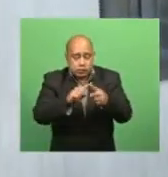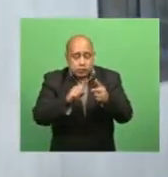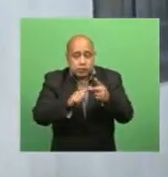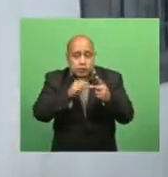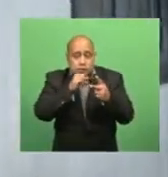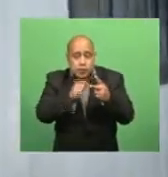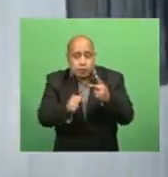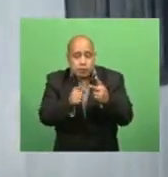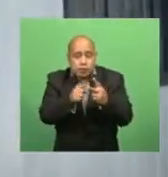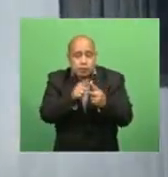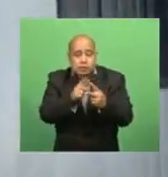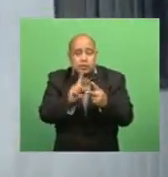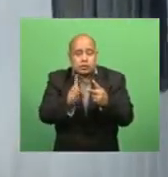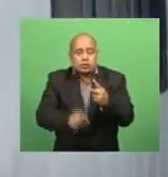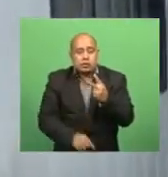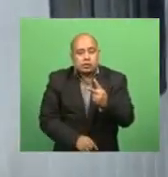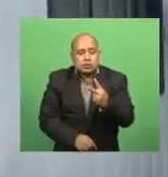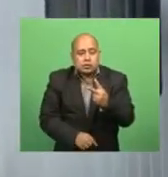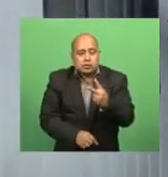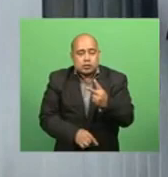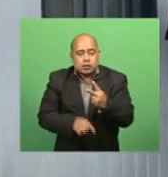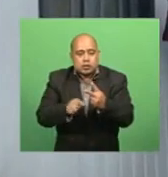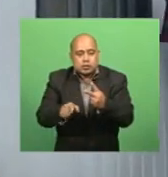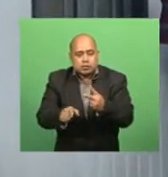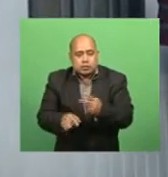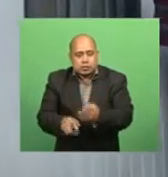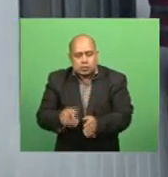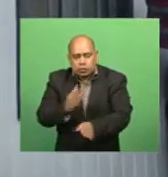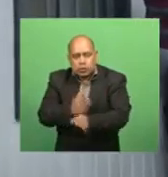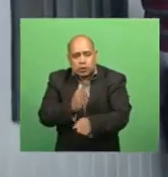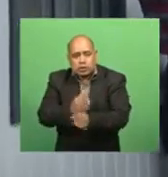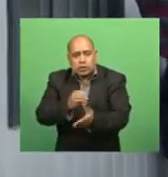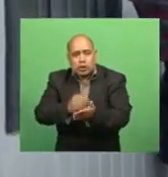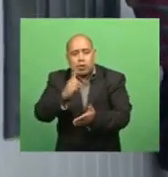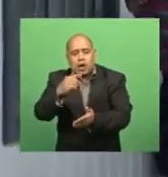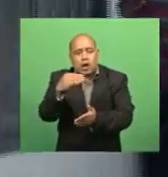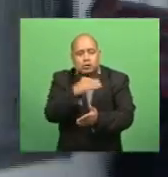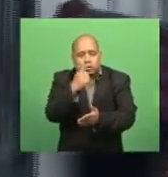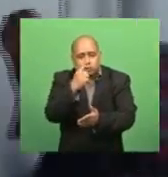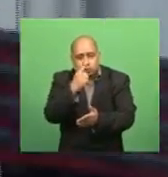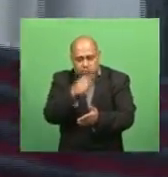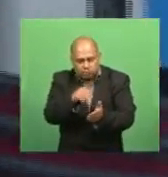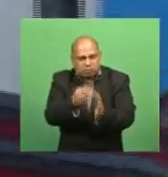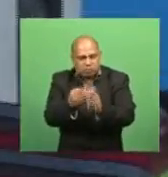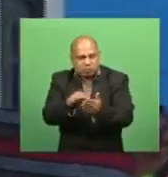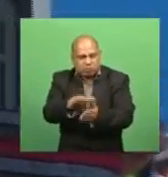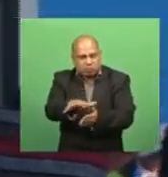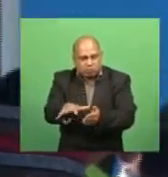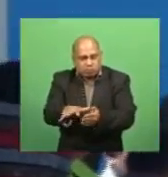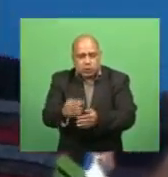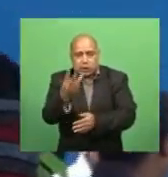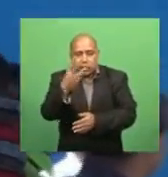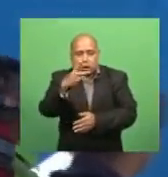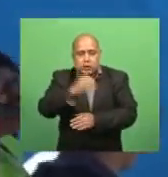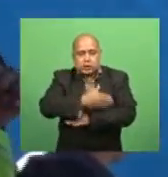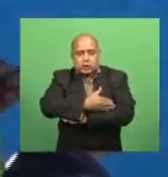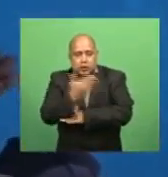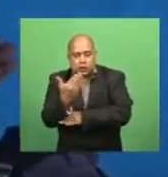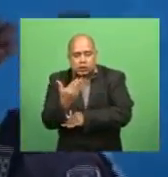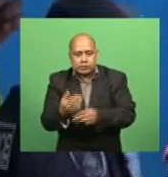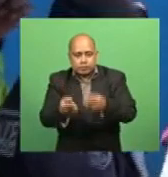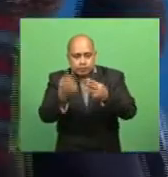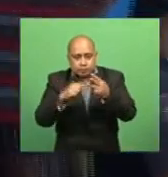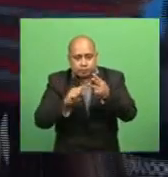Deepika Prakash to serve 100 hours of community service within 30 days, while Ratu Etuate and Ropate